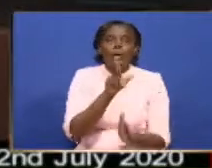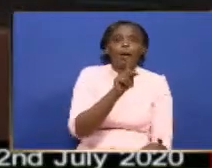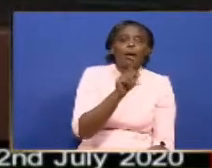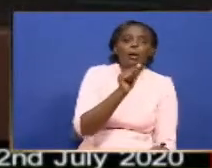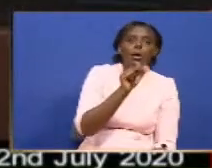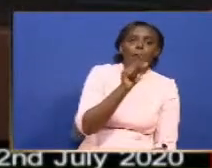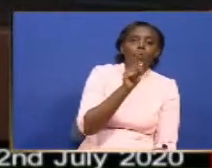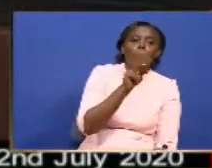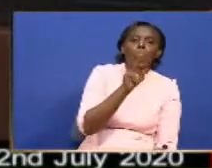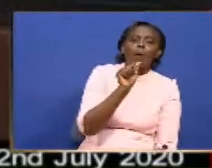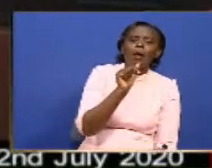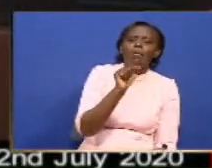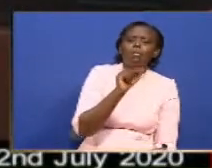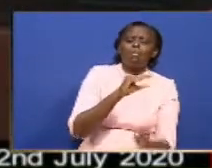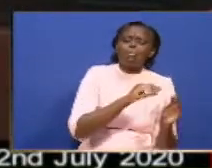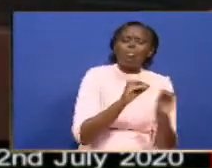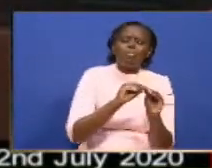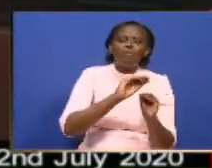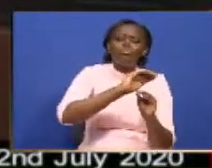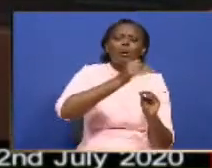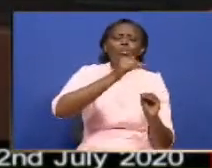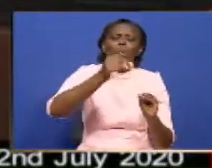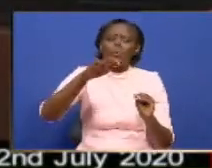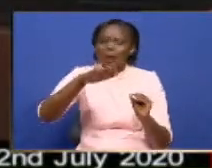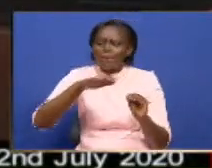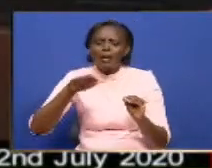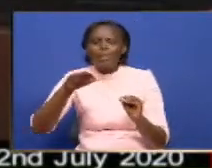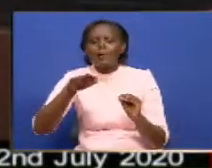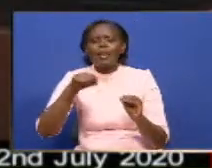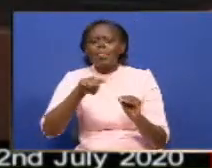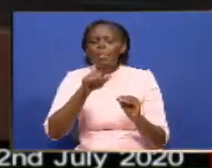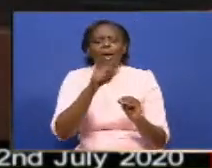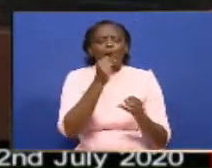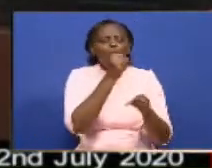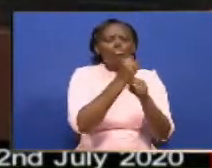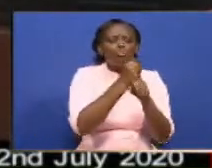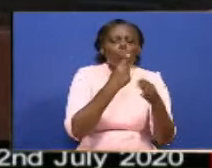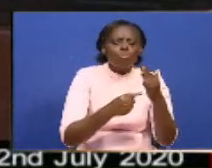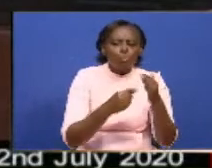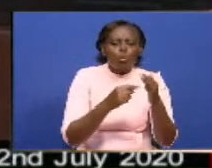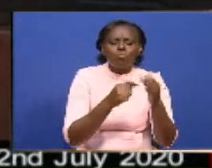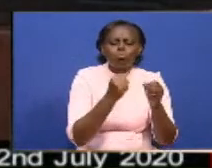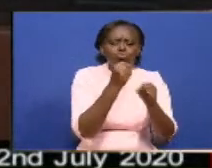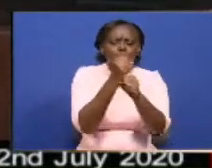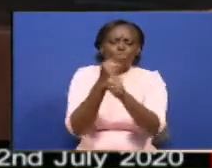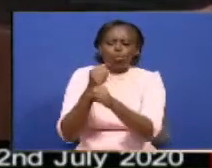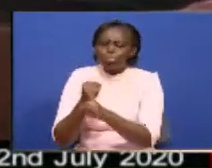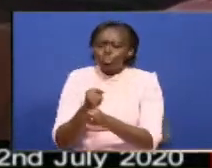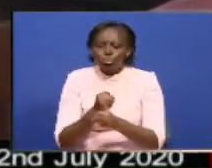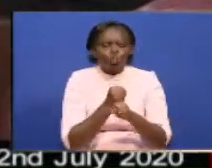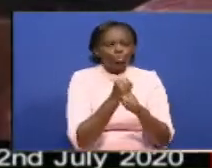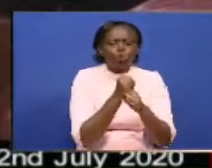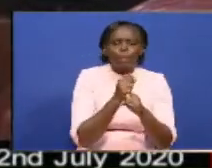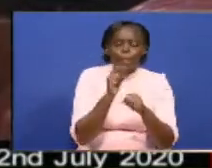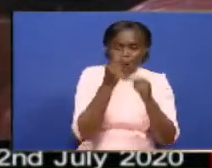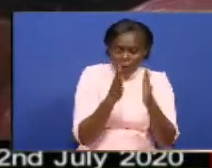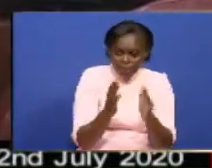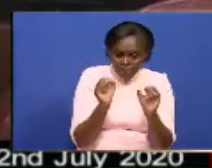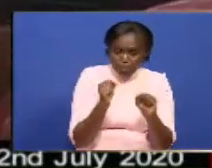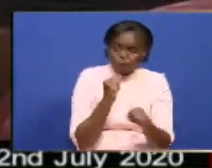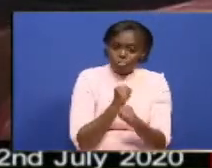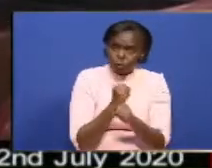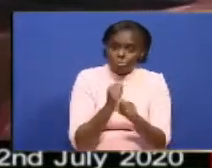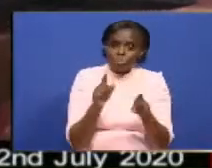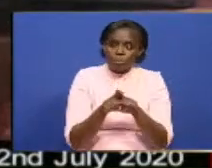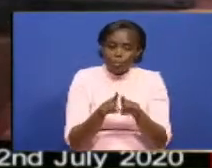also to urban areas, and you find them doing manual jobs, like what Kenyans will do, and